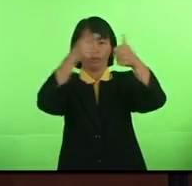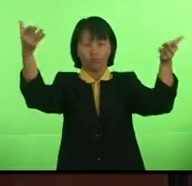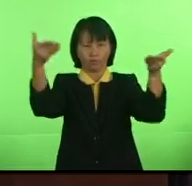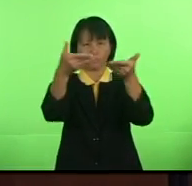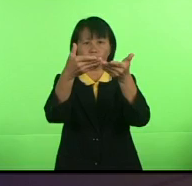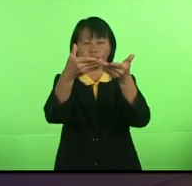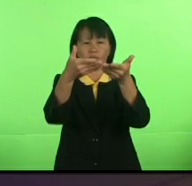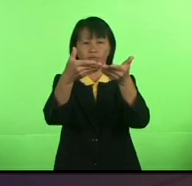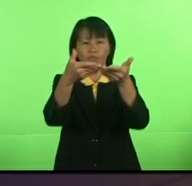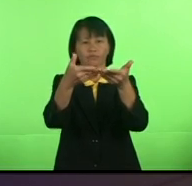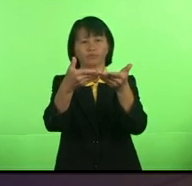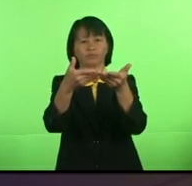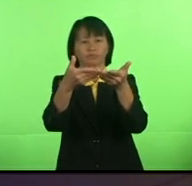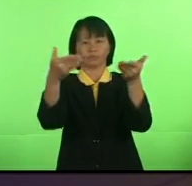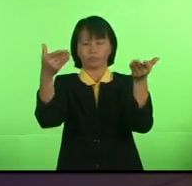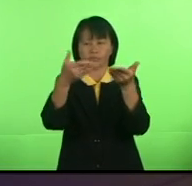Introduction